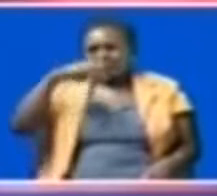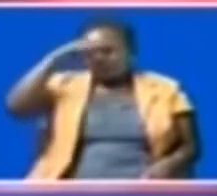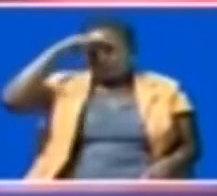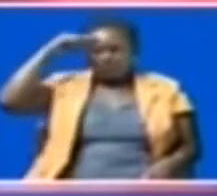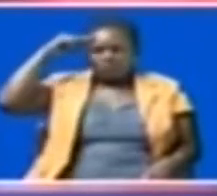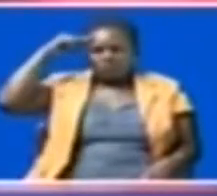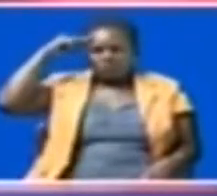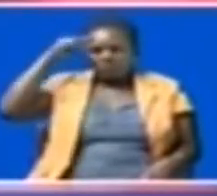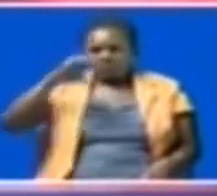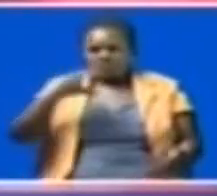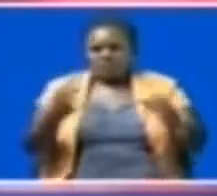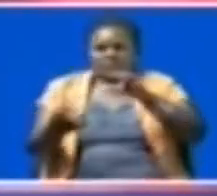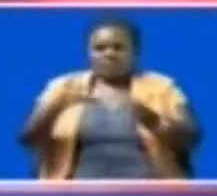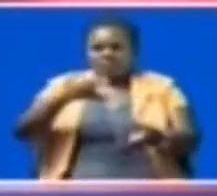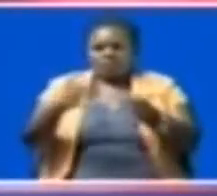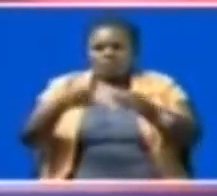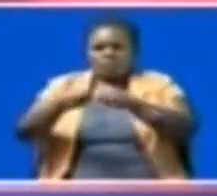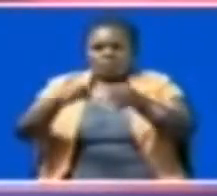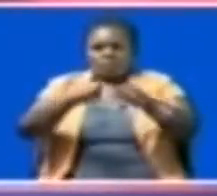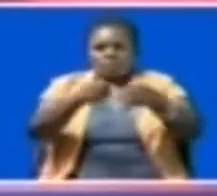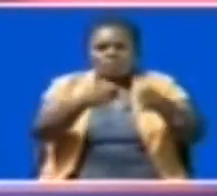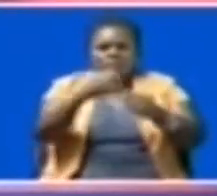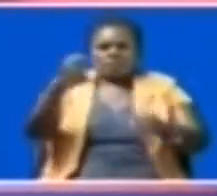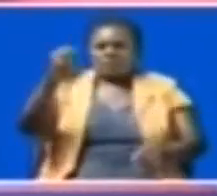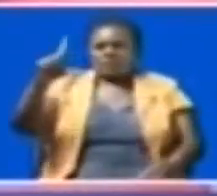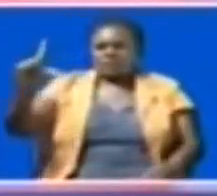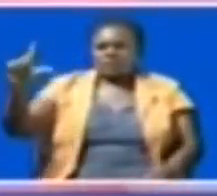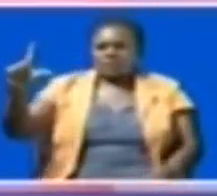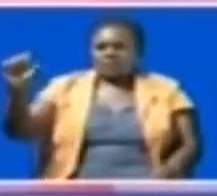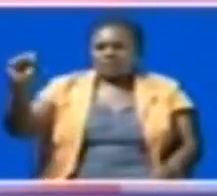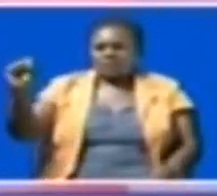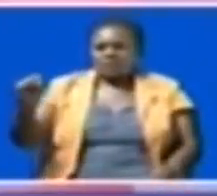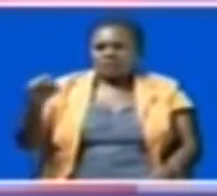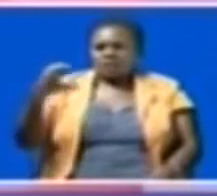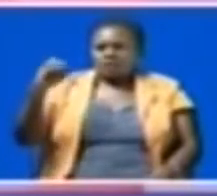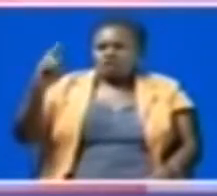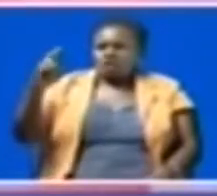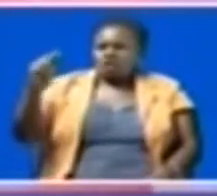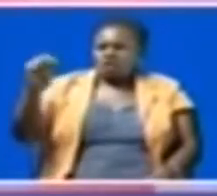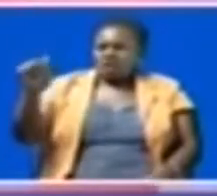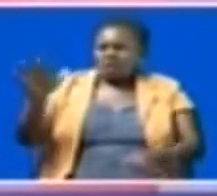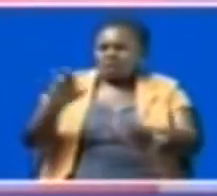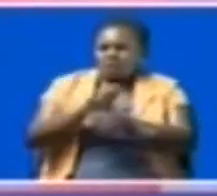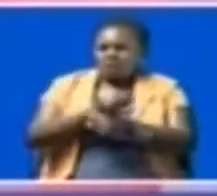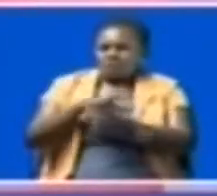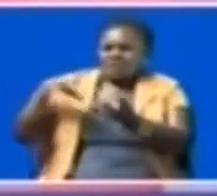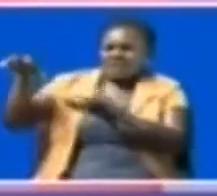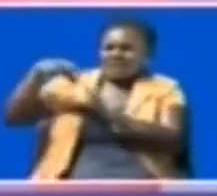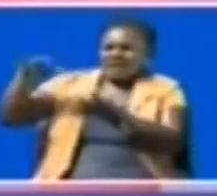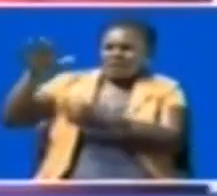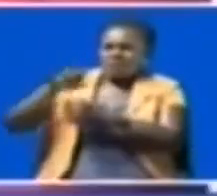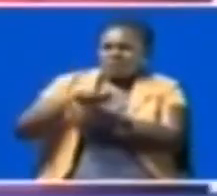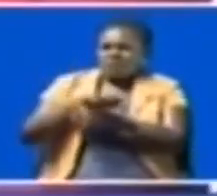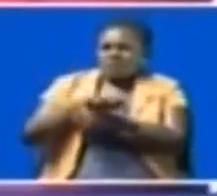the chemical damage of the stem cells, cornea is completely cloudy and the blood vessels are running over the